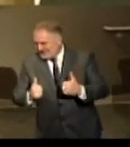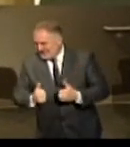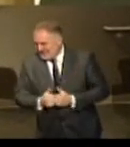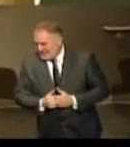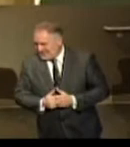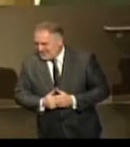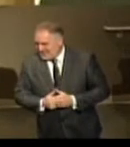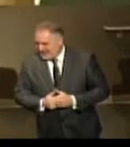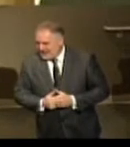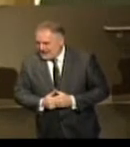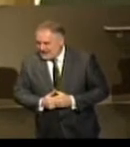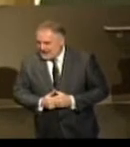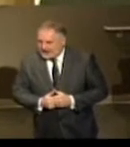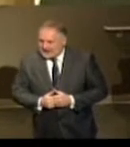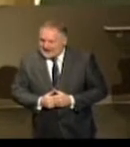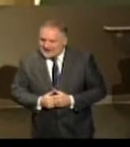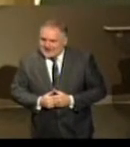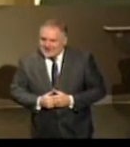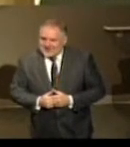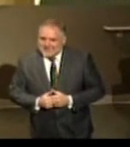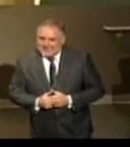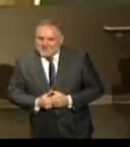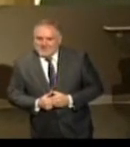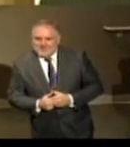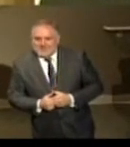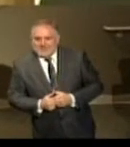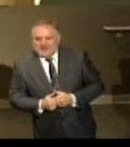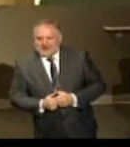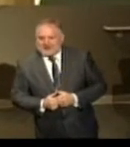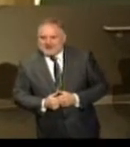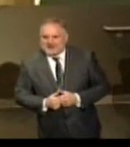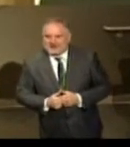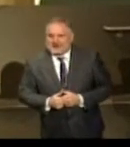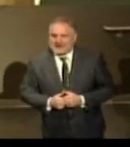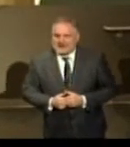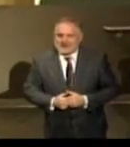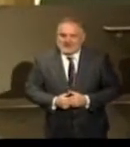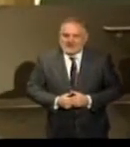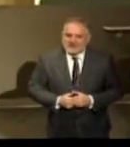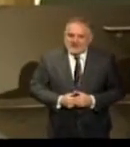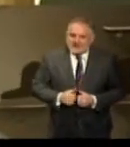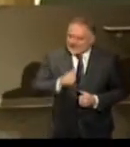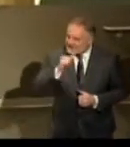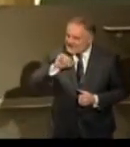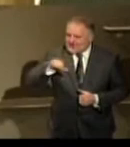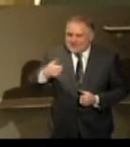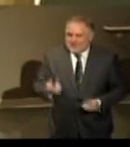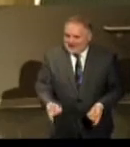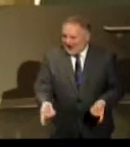the works of Shakespeare resulting from an explosion in a printing factory.